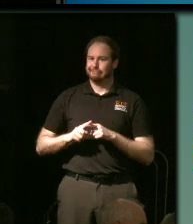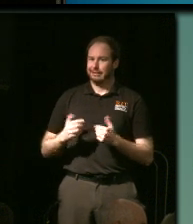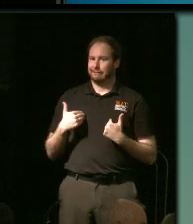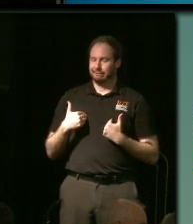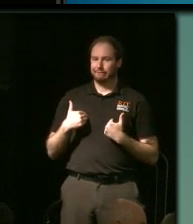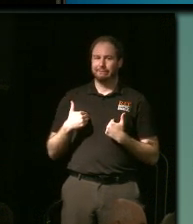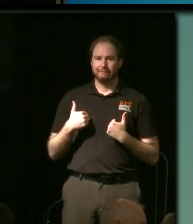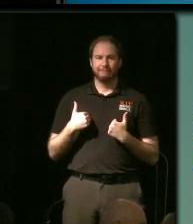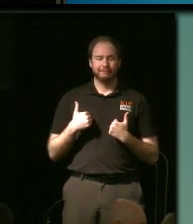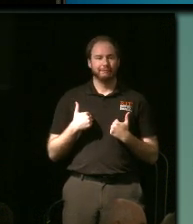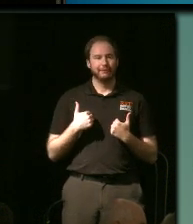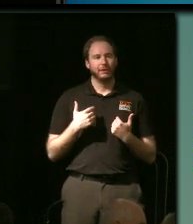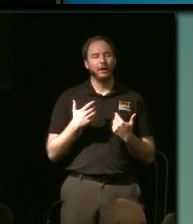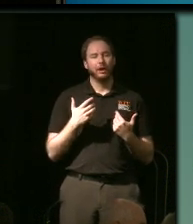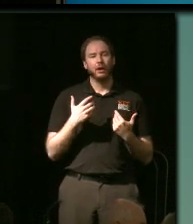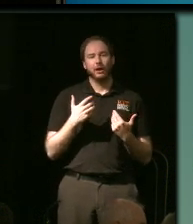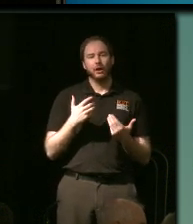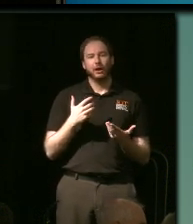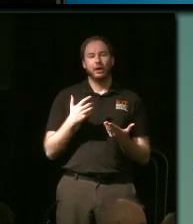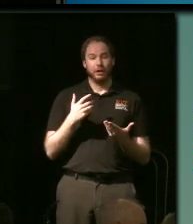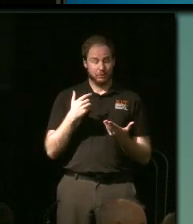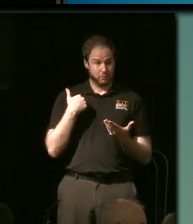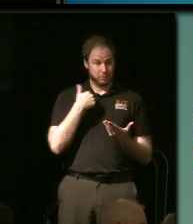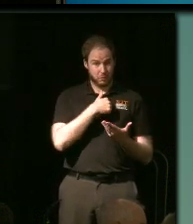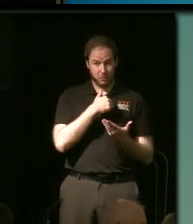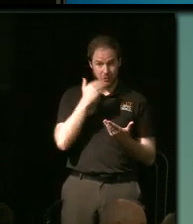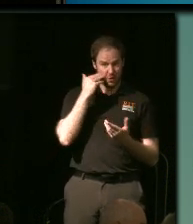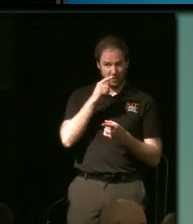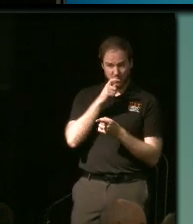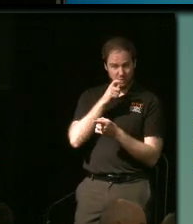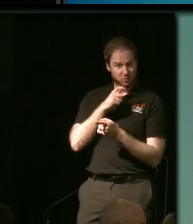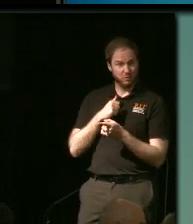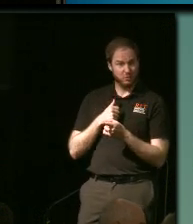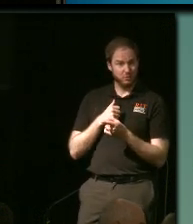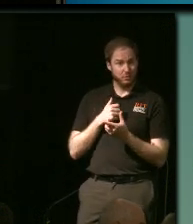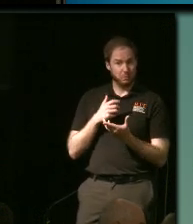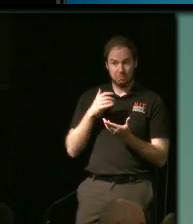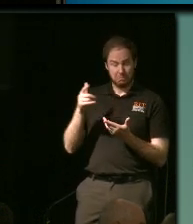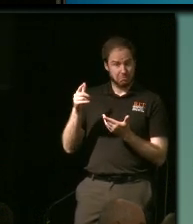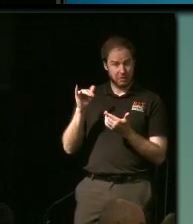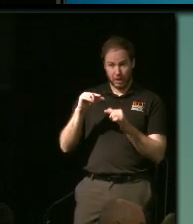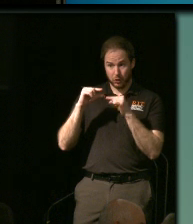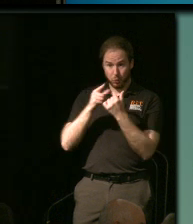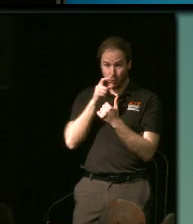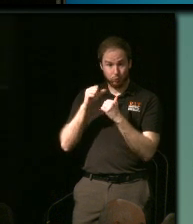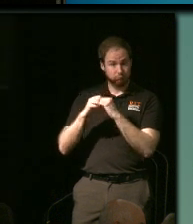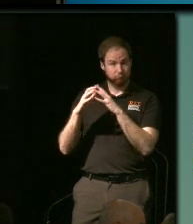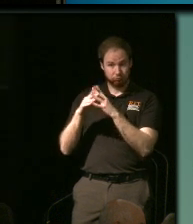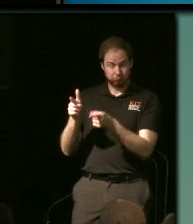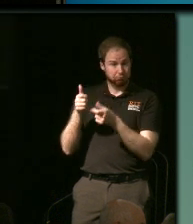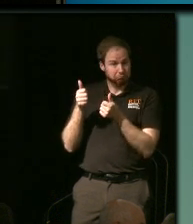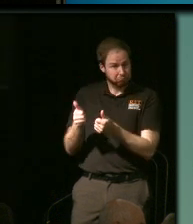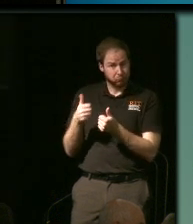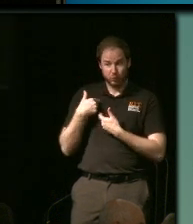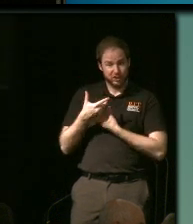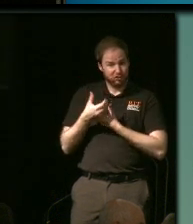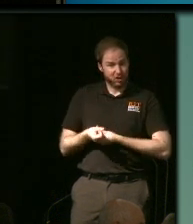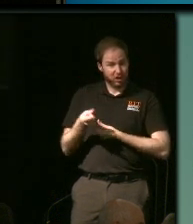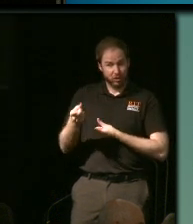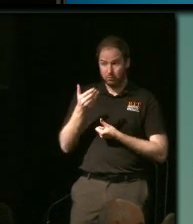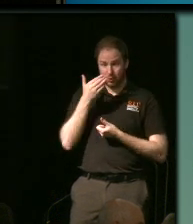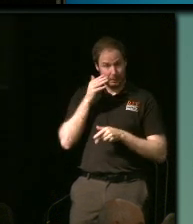answered. And lastly, do we know them? Do we know these people? Are they good people to do a trial? Do we trust